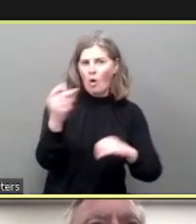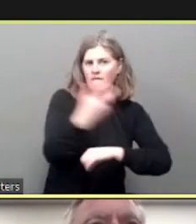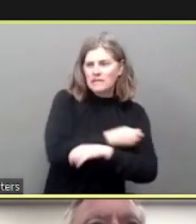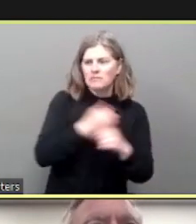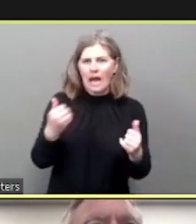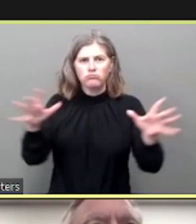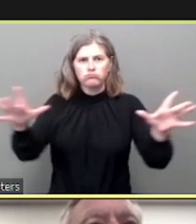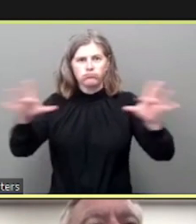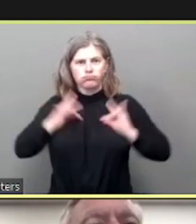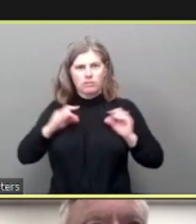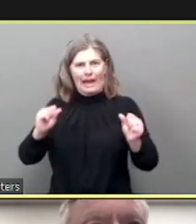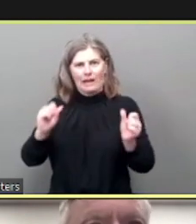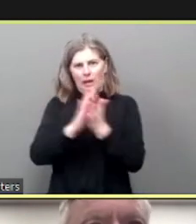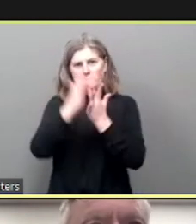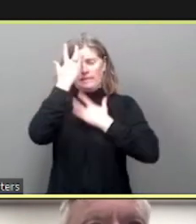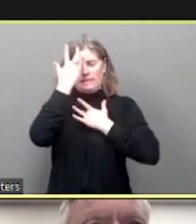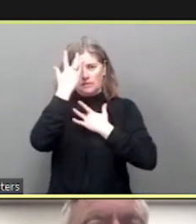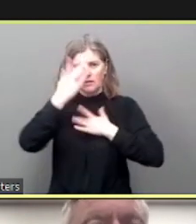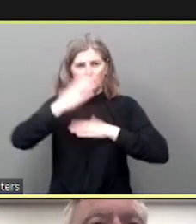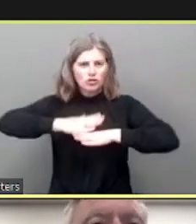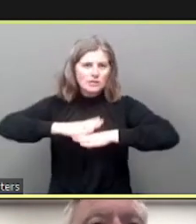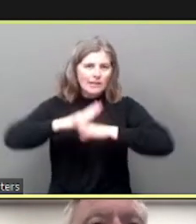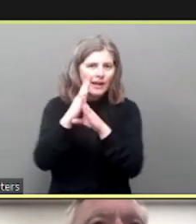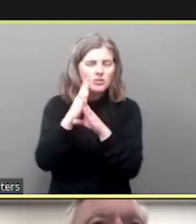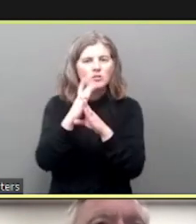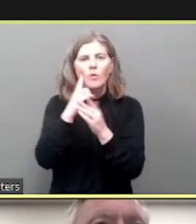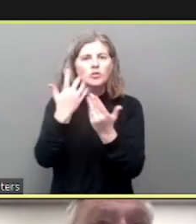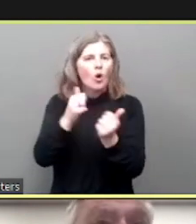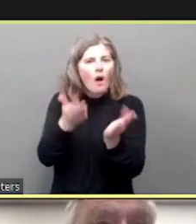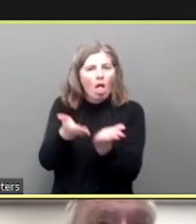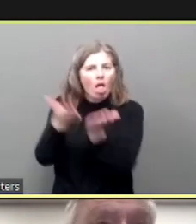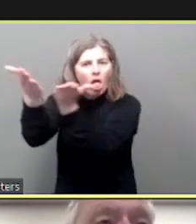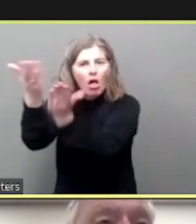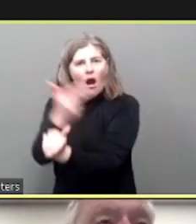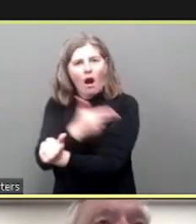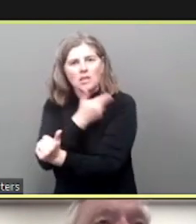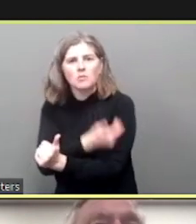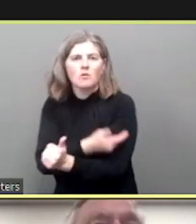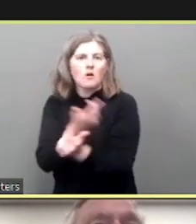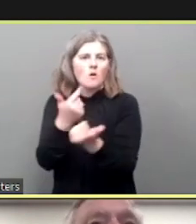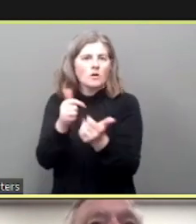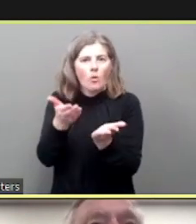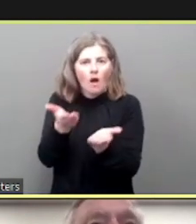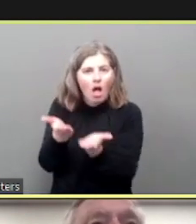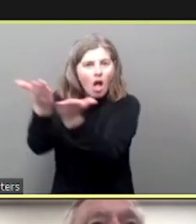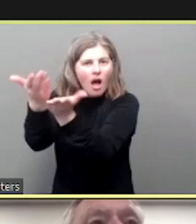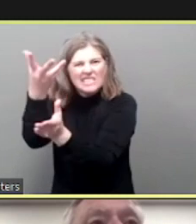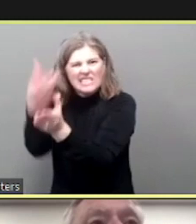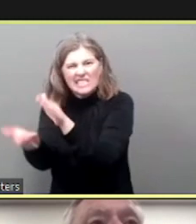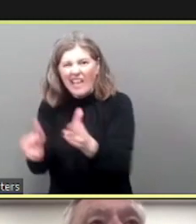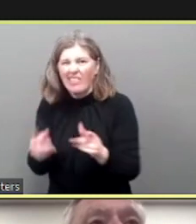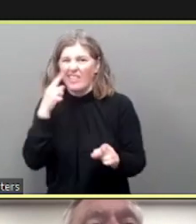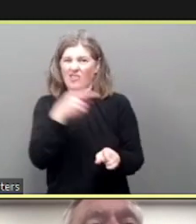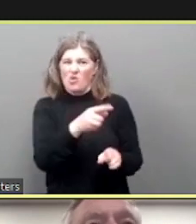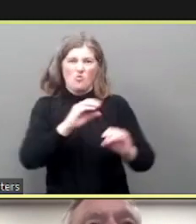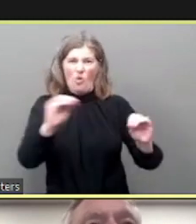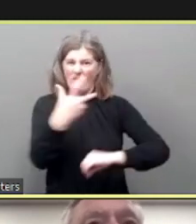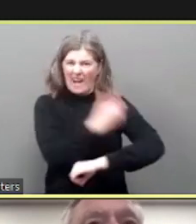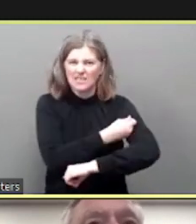infected. Lots of protection against hospitalization and death for vaccinated people, but nonetheless, we still need to